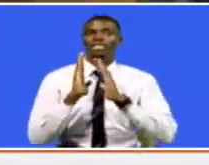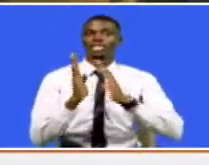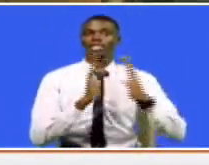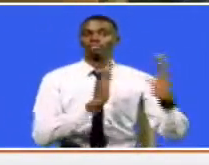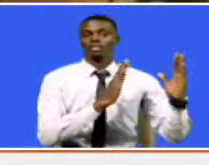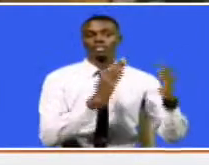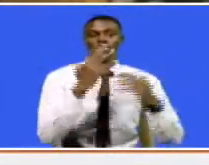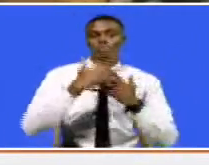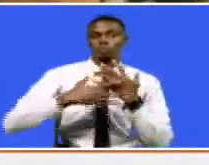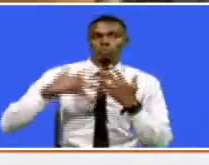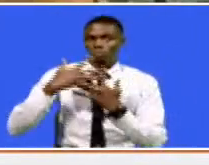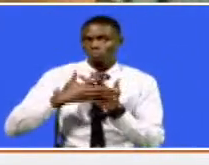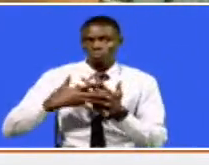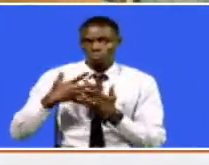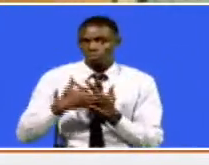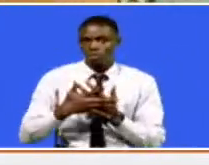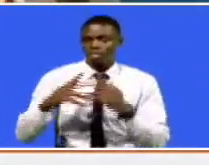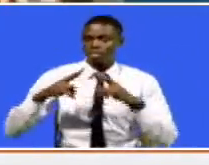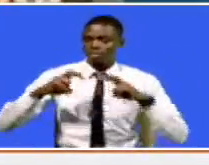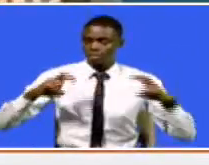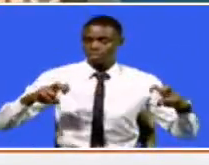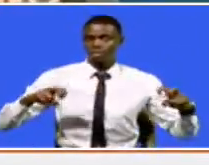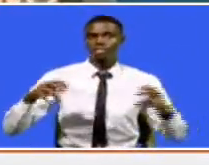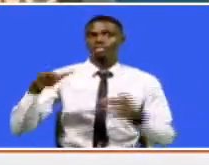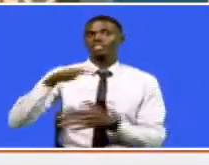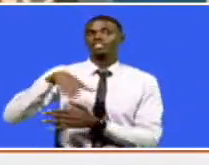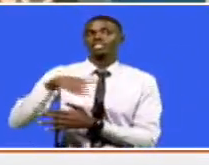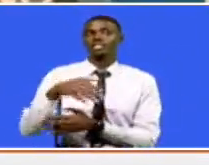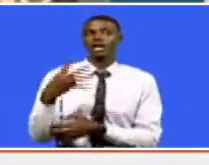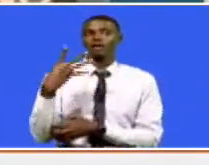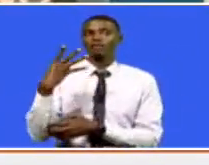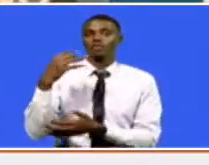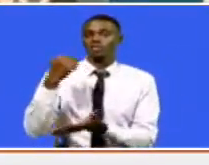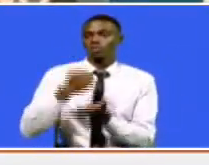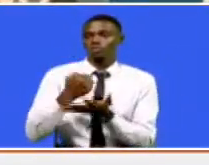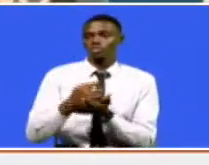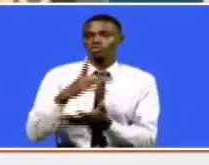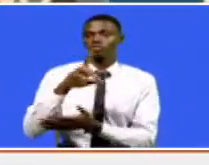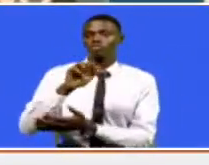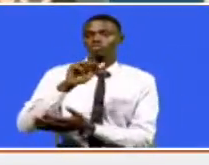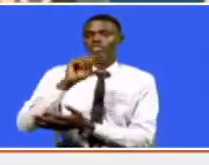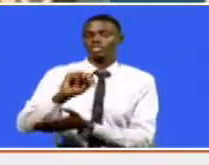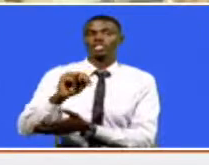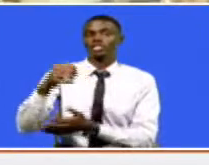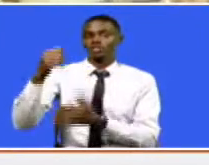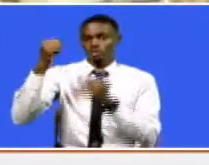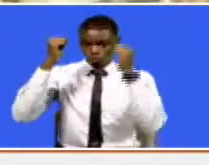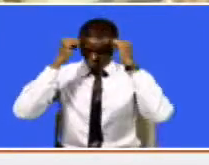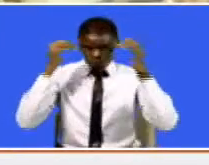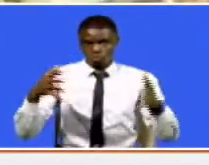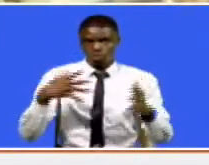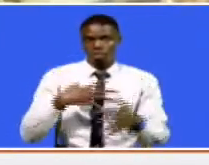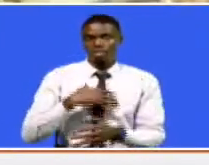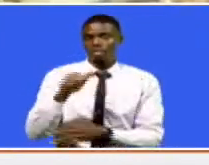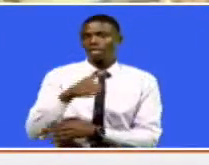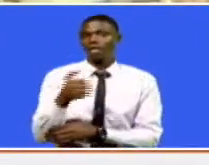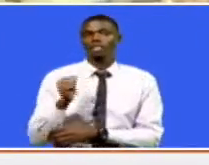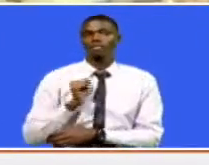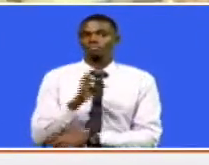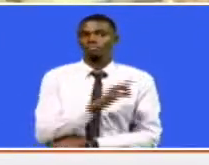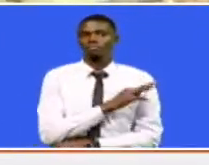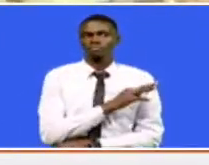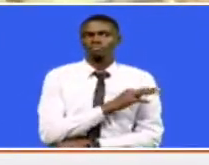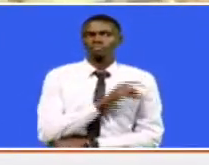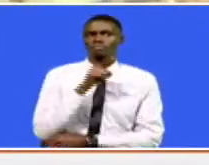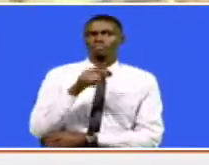computers and a research area. Deck 4 has an office for the dean of students, nurse and other staff. This area is a theater